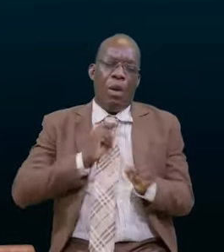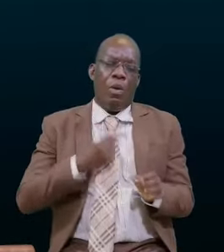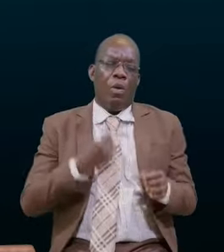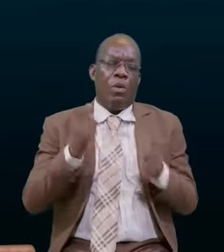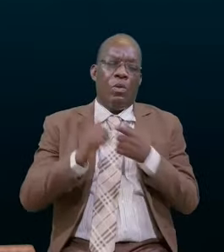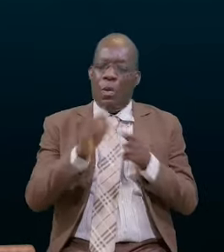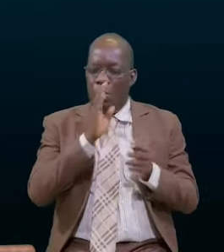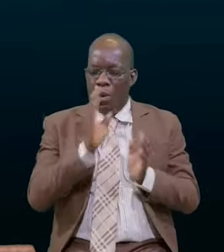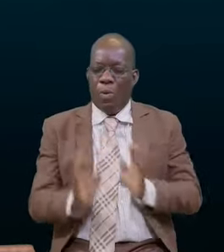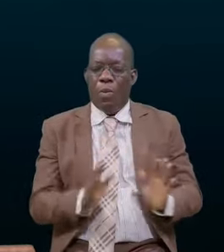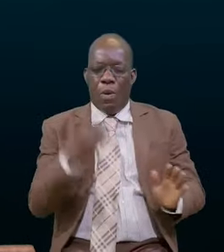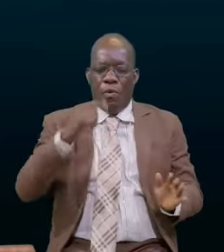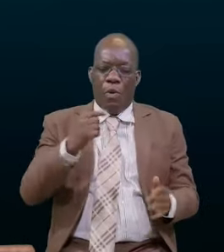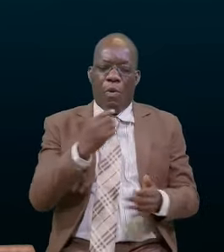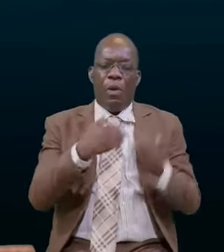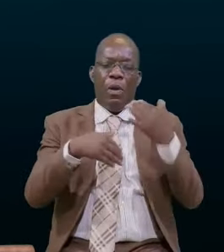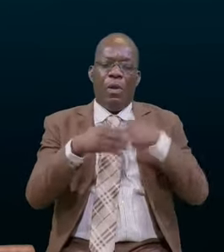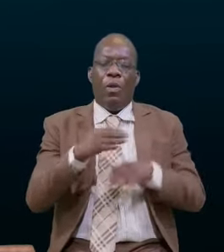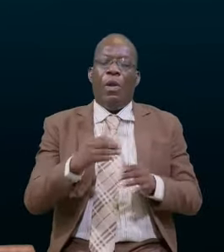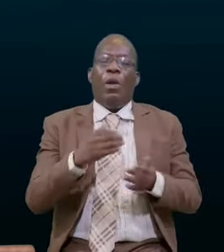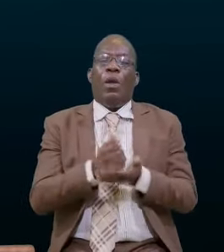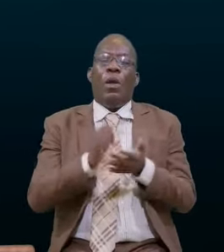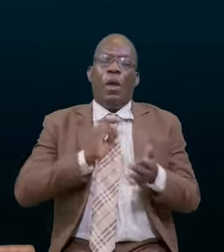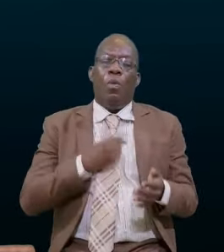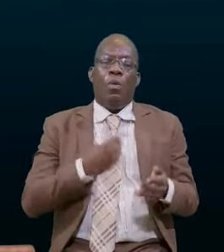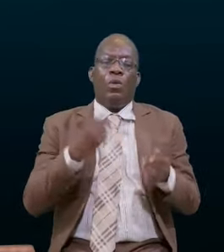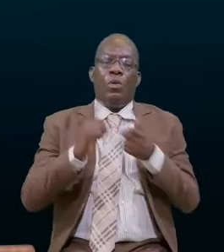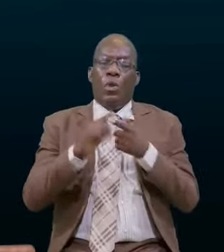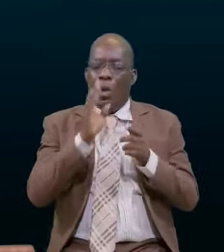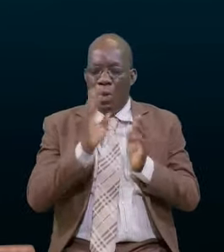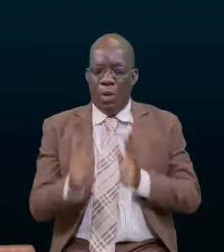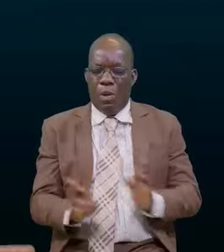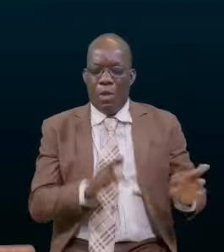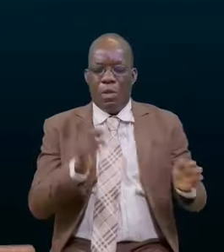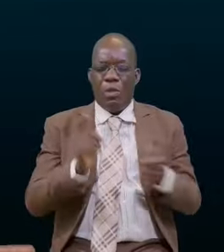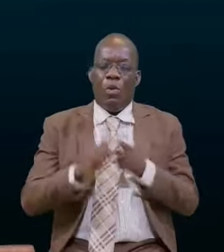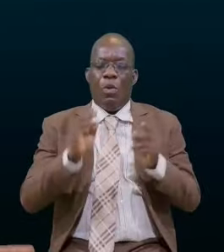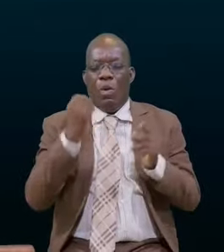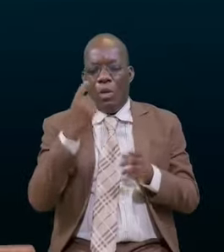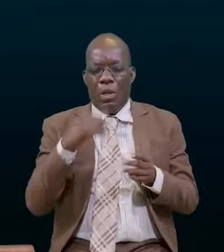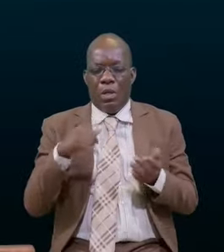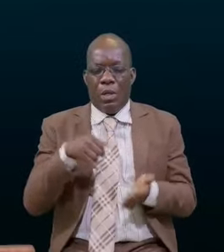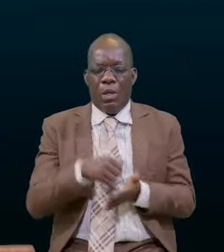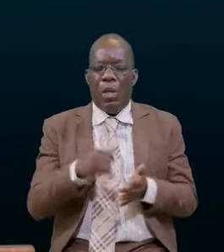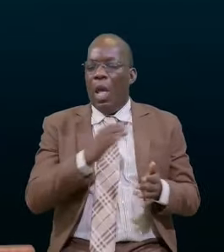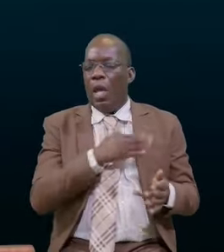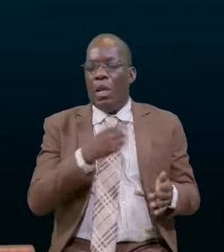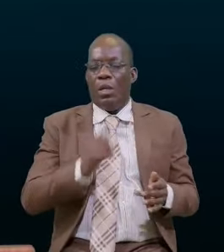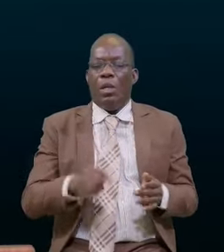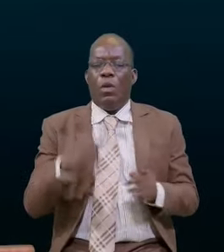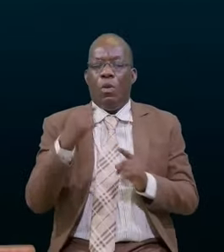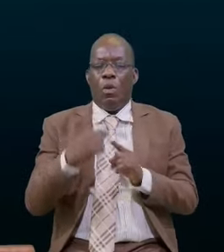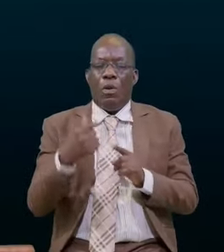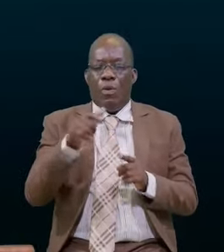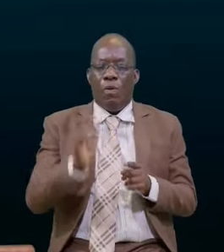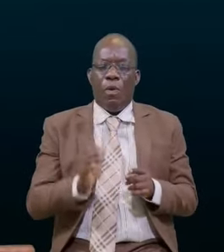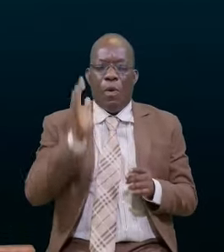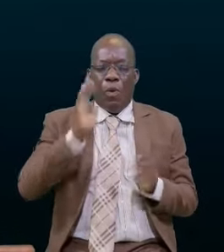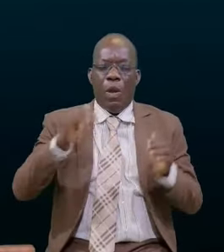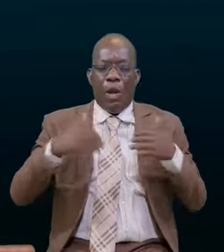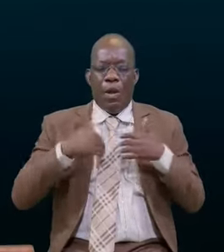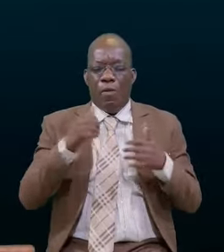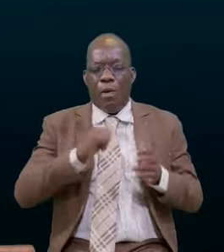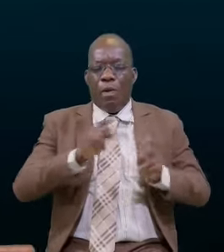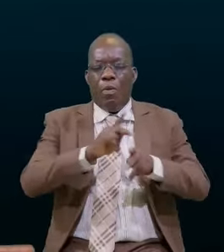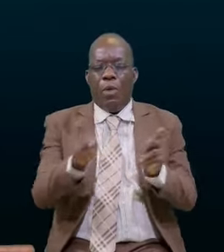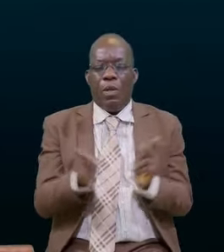to really be ready to understand them and that the word of God will have a place in our hearts we pray in the name of Jesus Christ